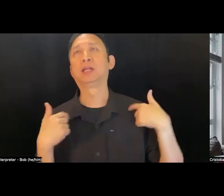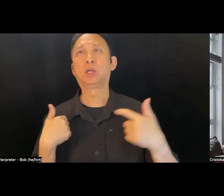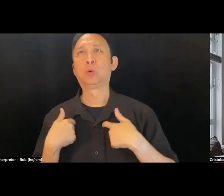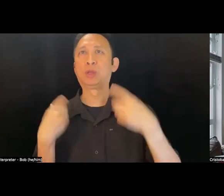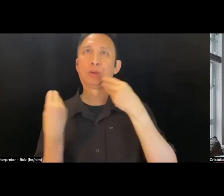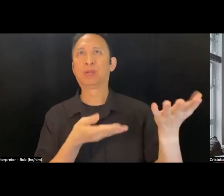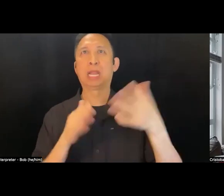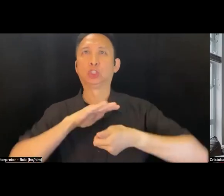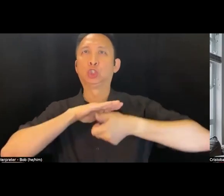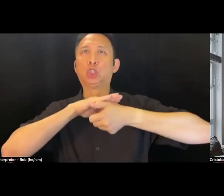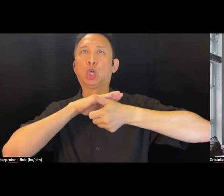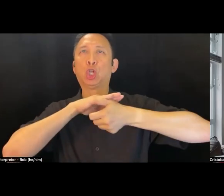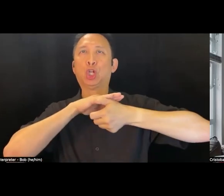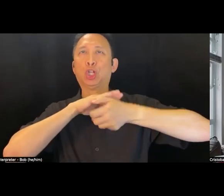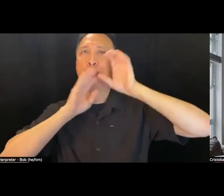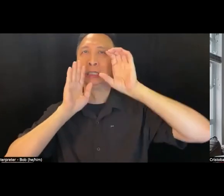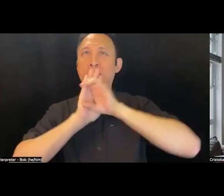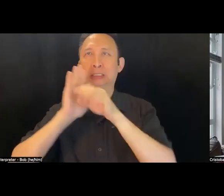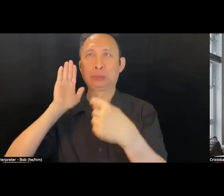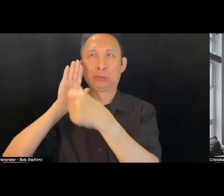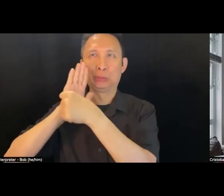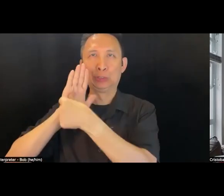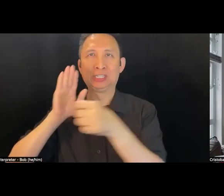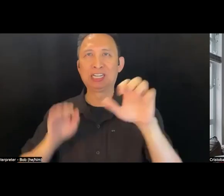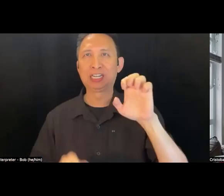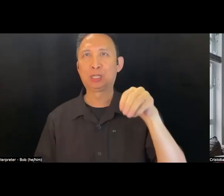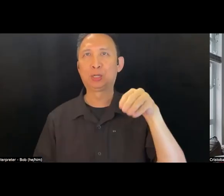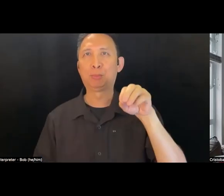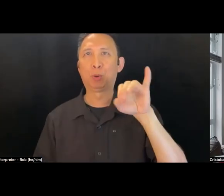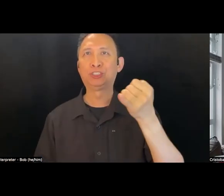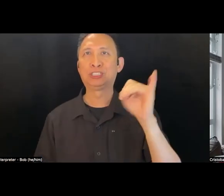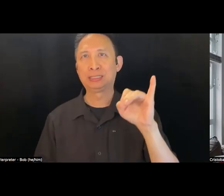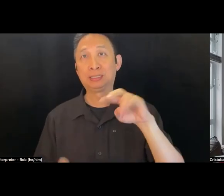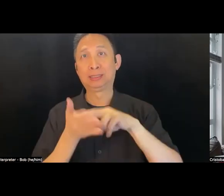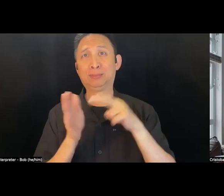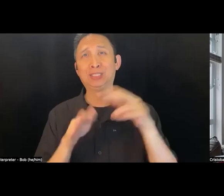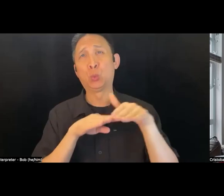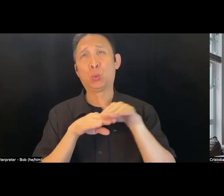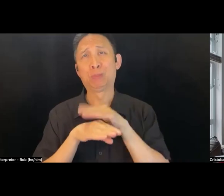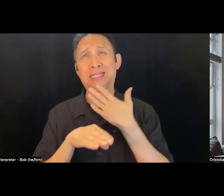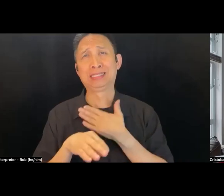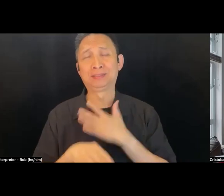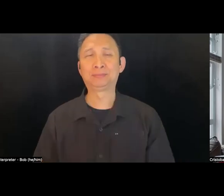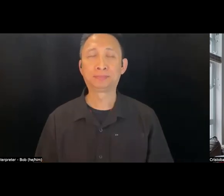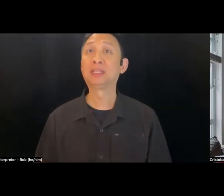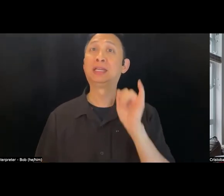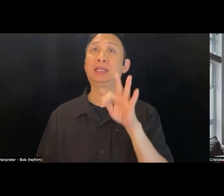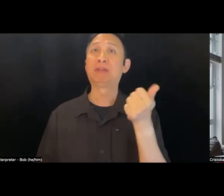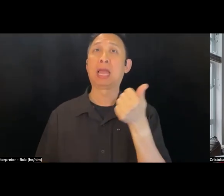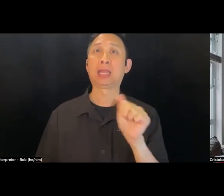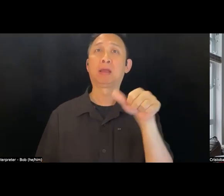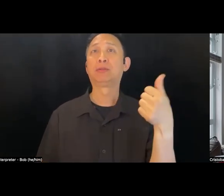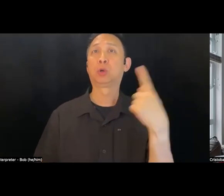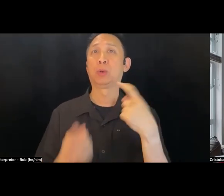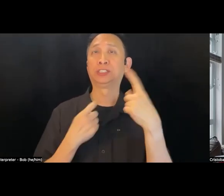slow down. Also, for participants, if you're having any issues with interpretation, you can message me, Cristo, or Pau. We'll make sure to